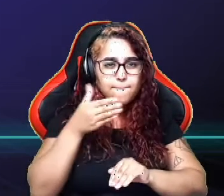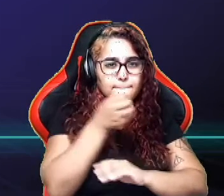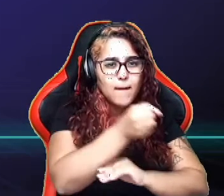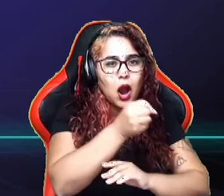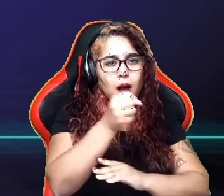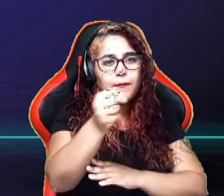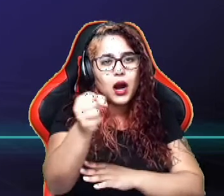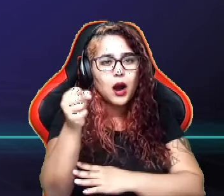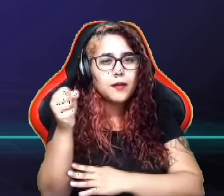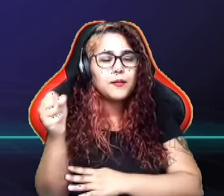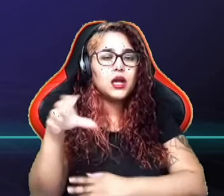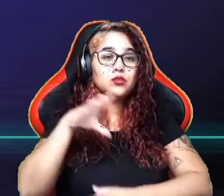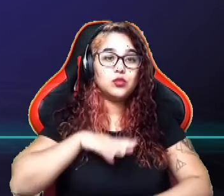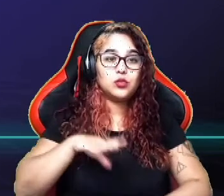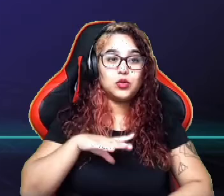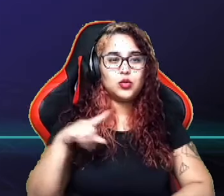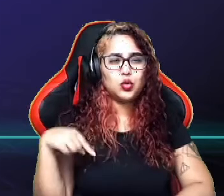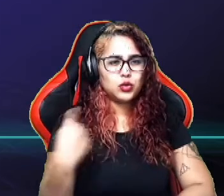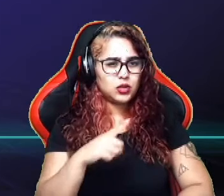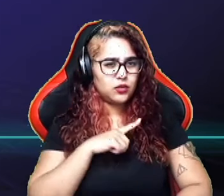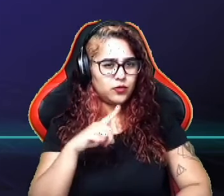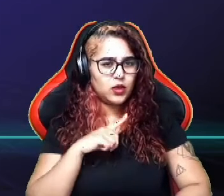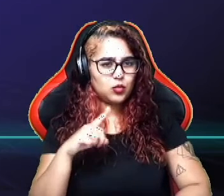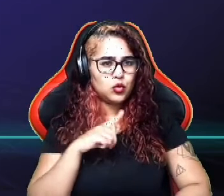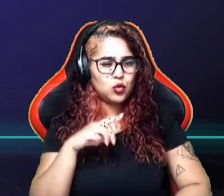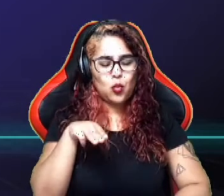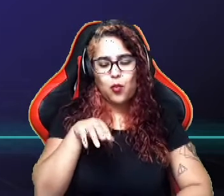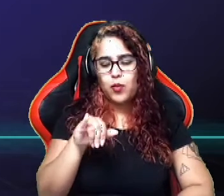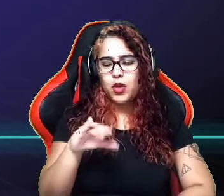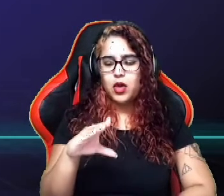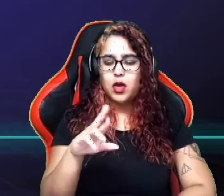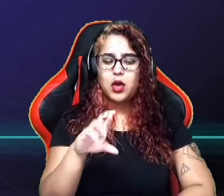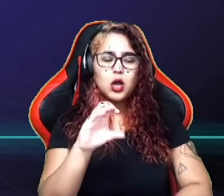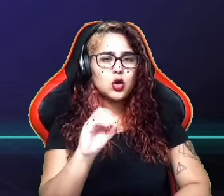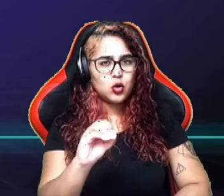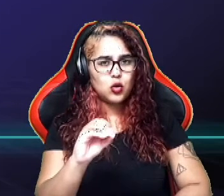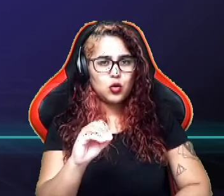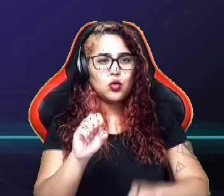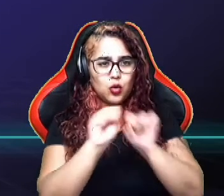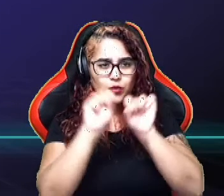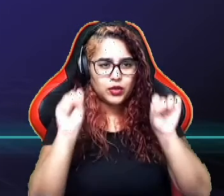became everyday use for Portuguese.